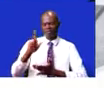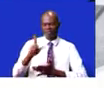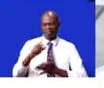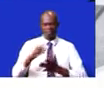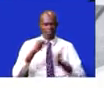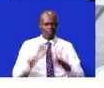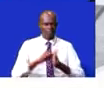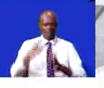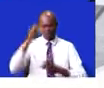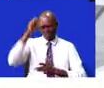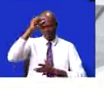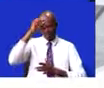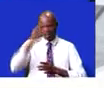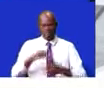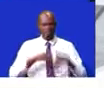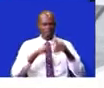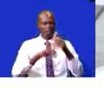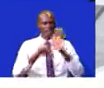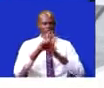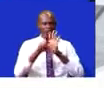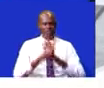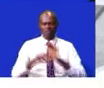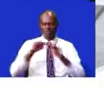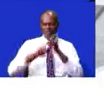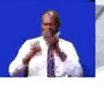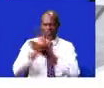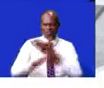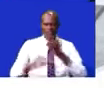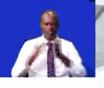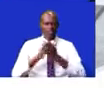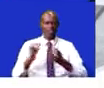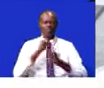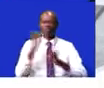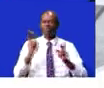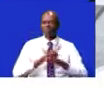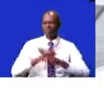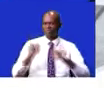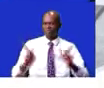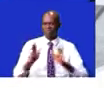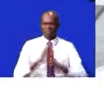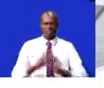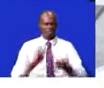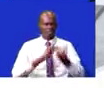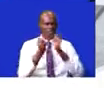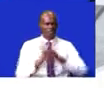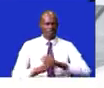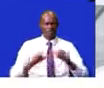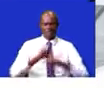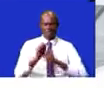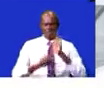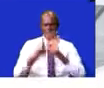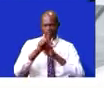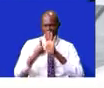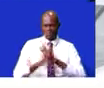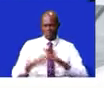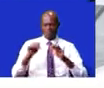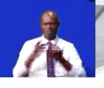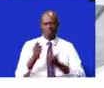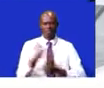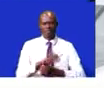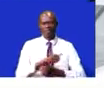mano mamalo luwo chike mago ma thurka kendo ok giikore mano mar loko chik moro amora.